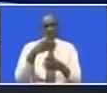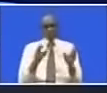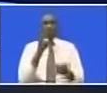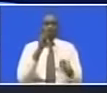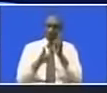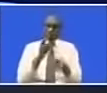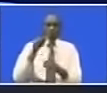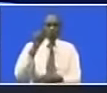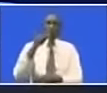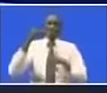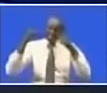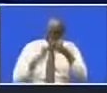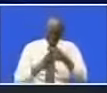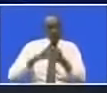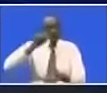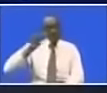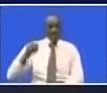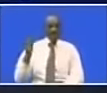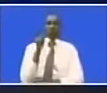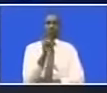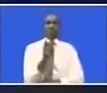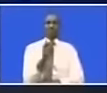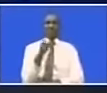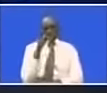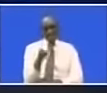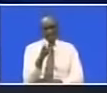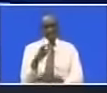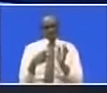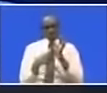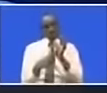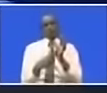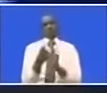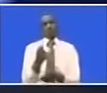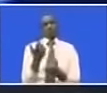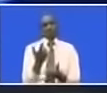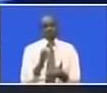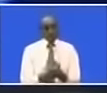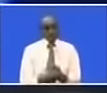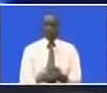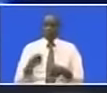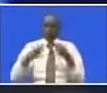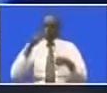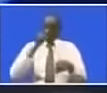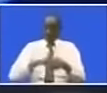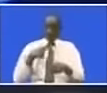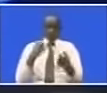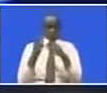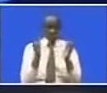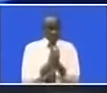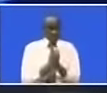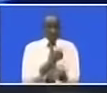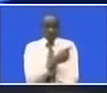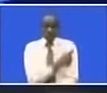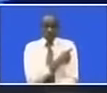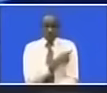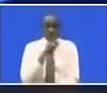22.7 million voters. Now this, of course, is just a sample. And in just a moment, we will be speaking to Dr.